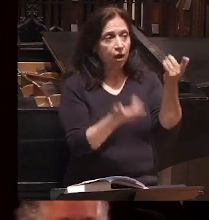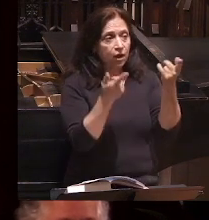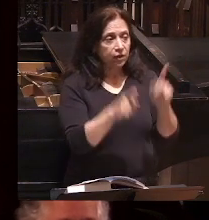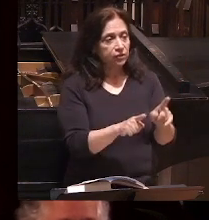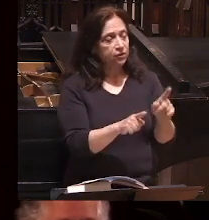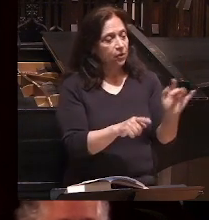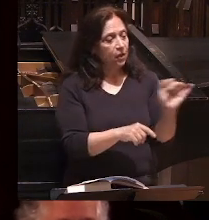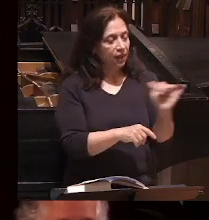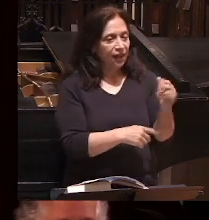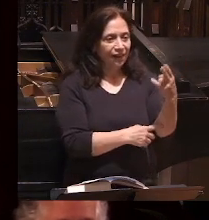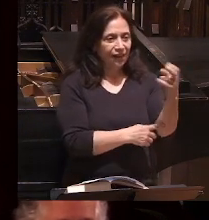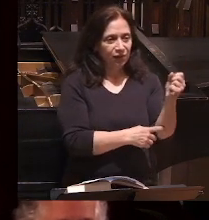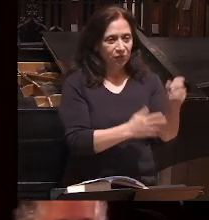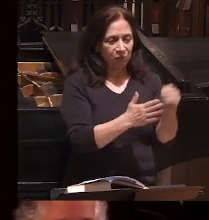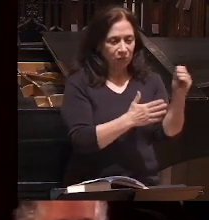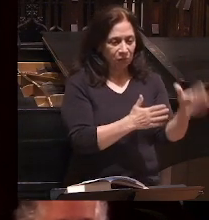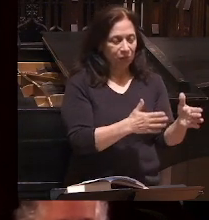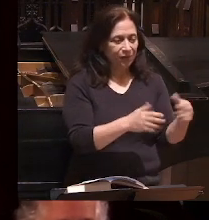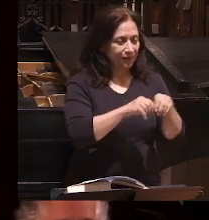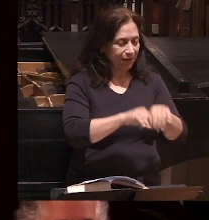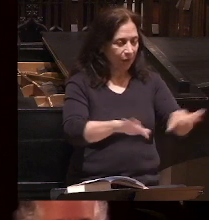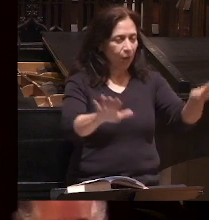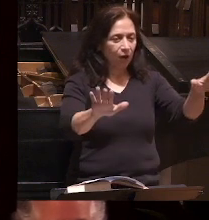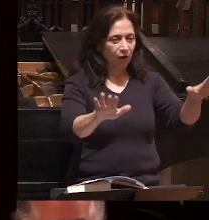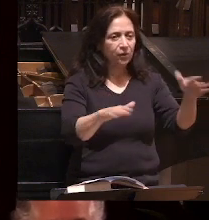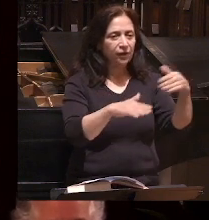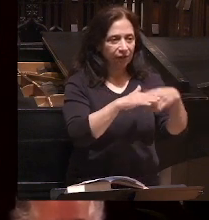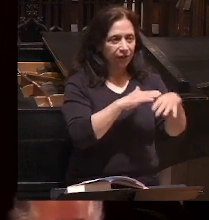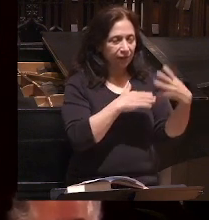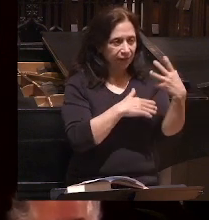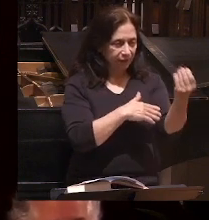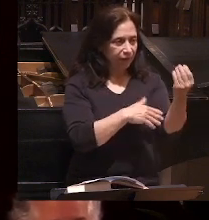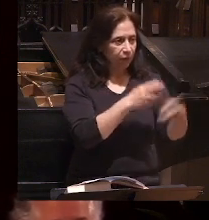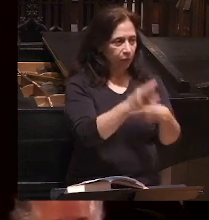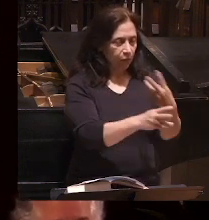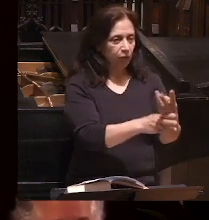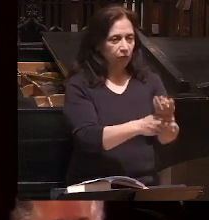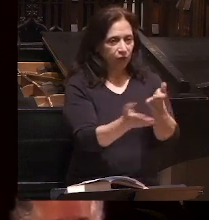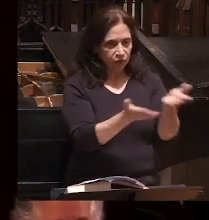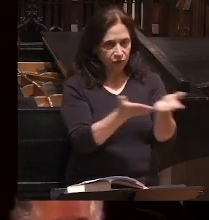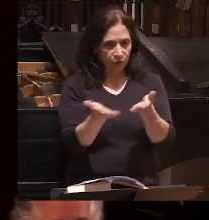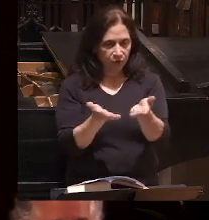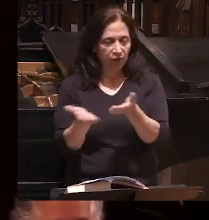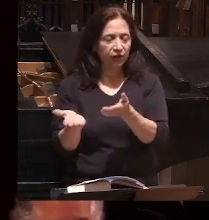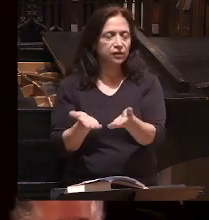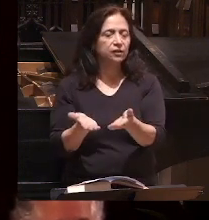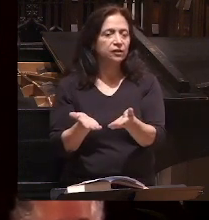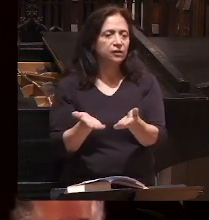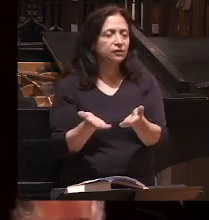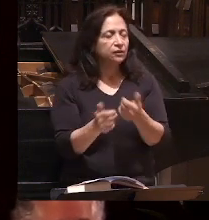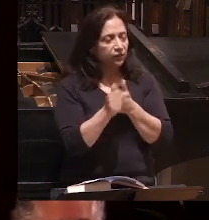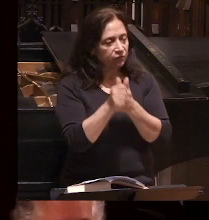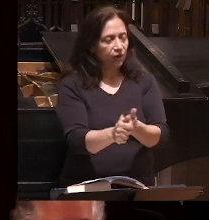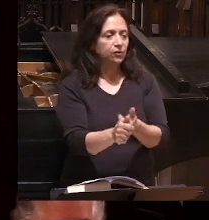like our high school students, go out into the world serving the ways of